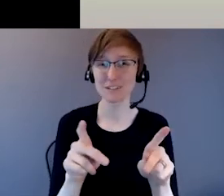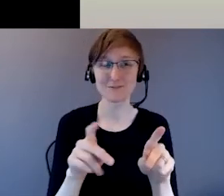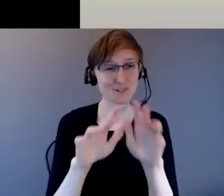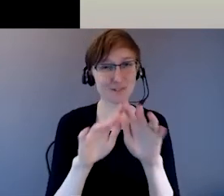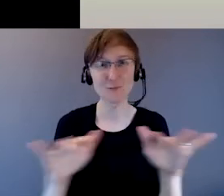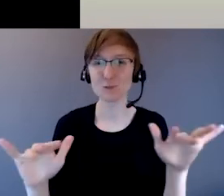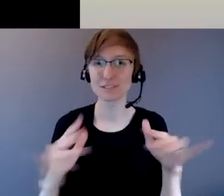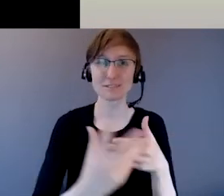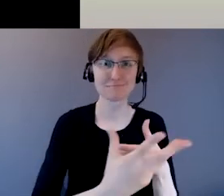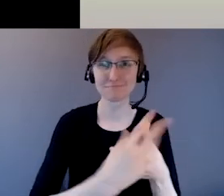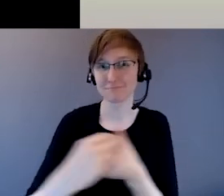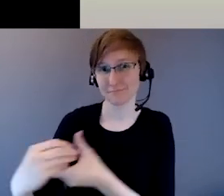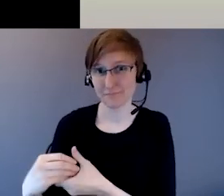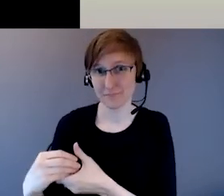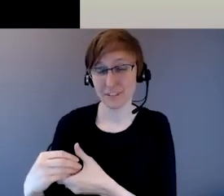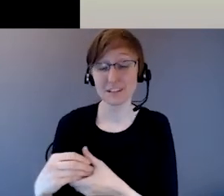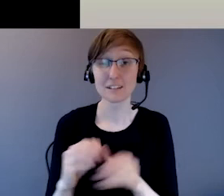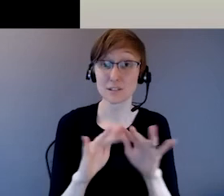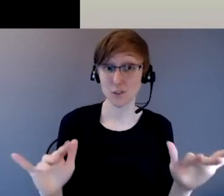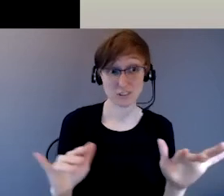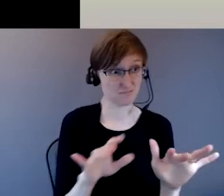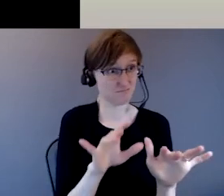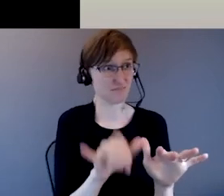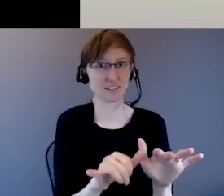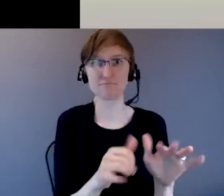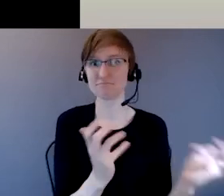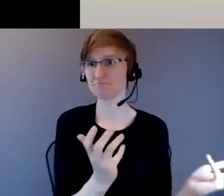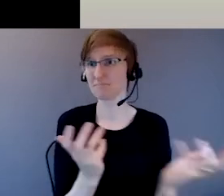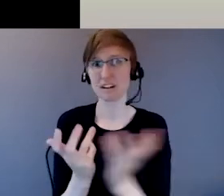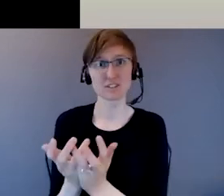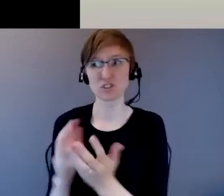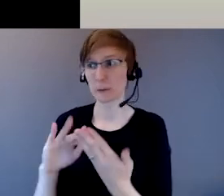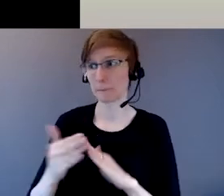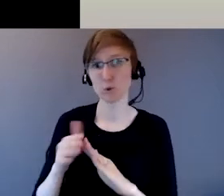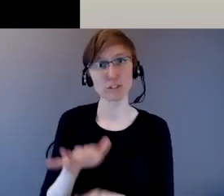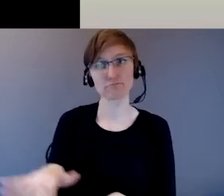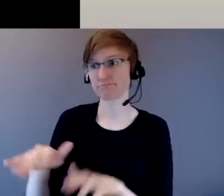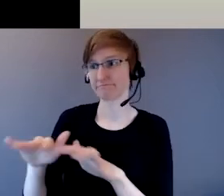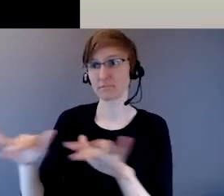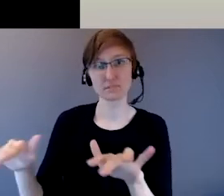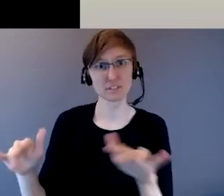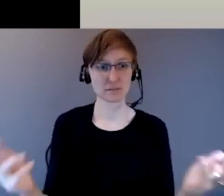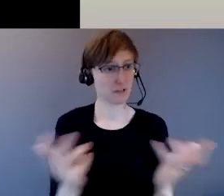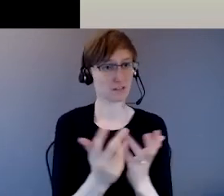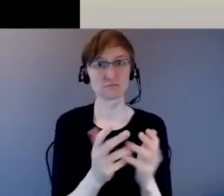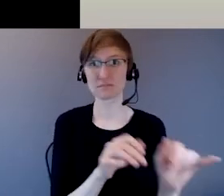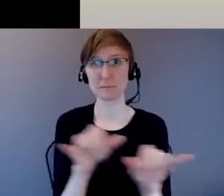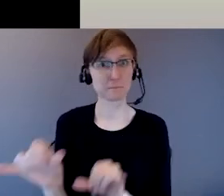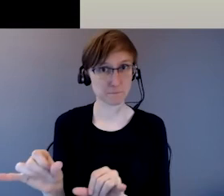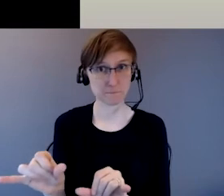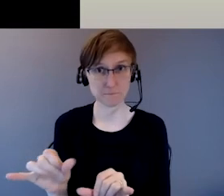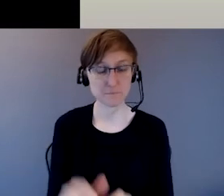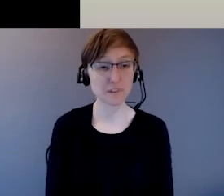a representative of community and ensuring that employees reflect that same community. But inclusion is more than